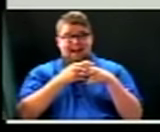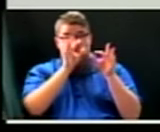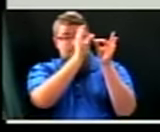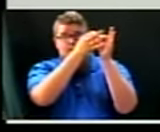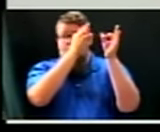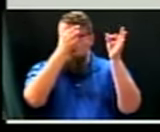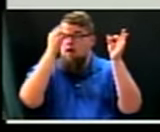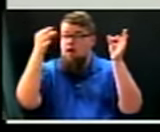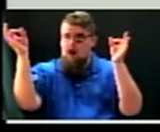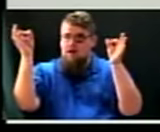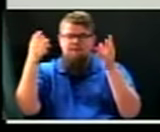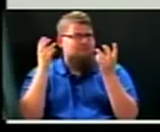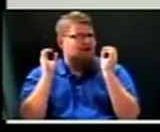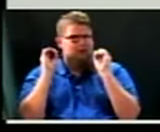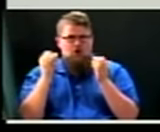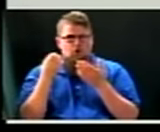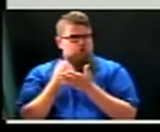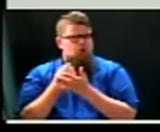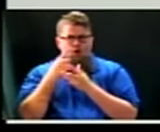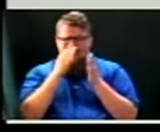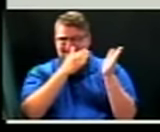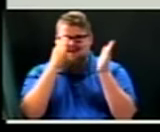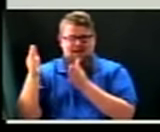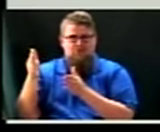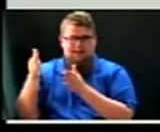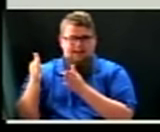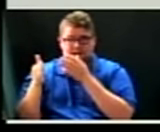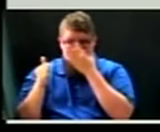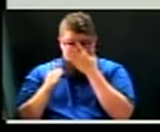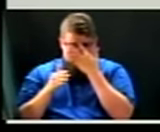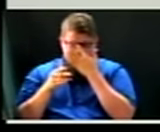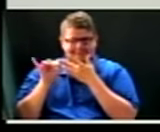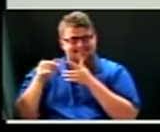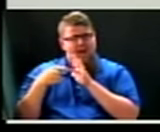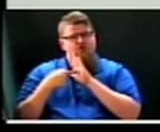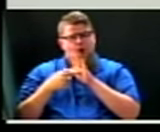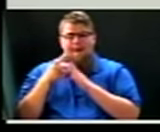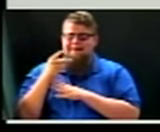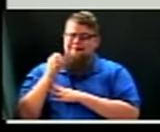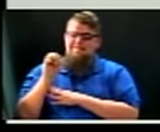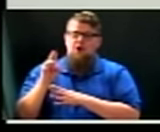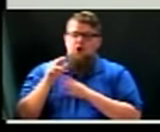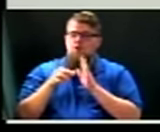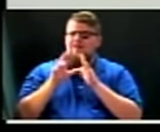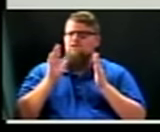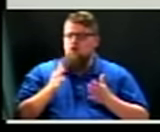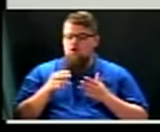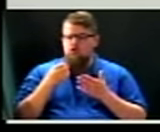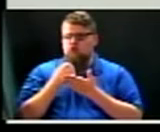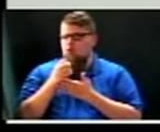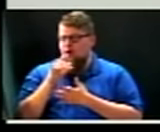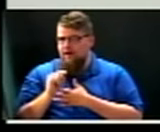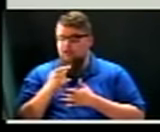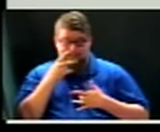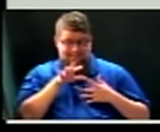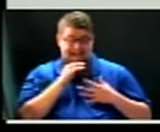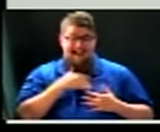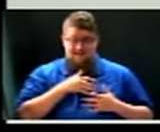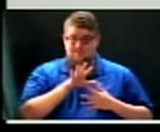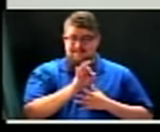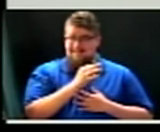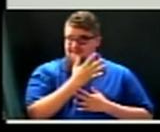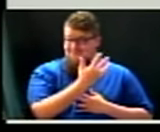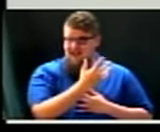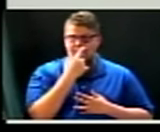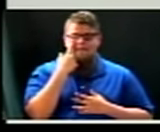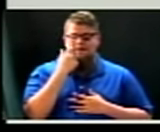no score beside it that shows that a peer reviewer scored it. You'll see that I received a 5 because